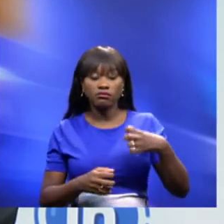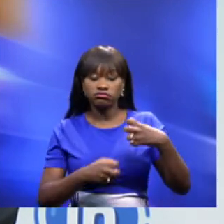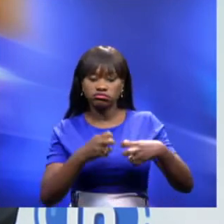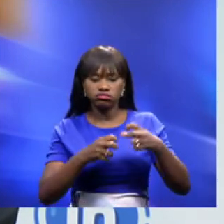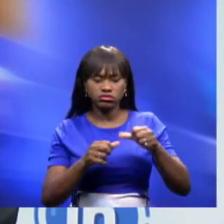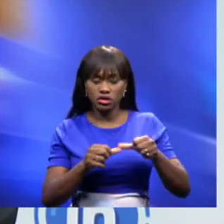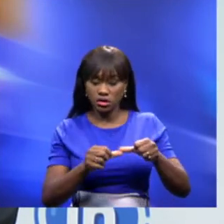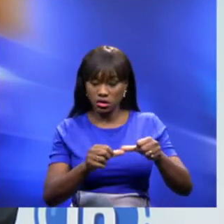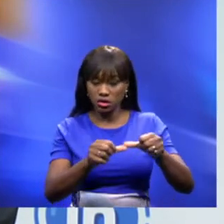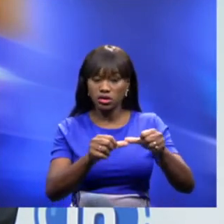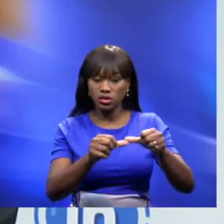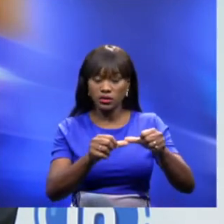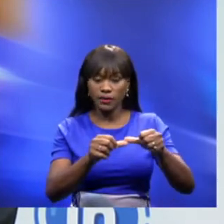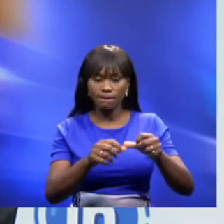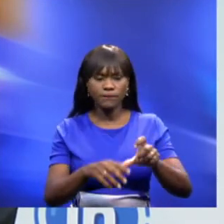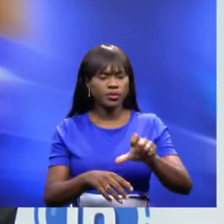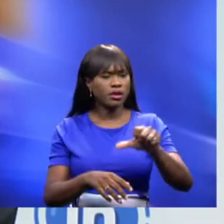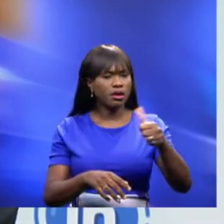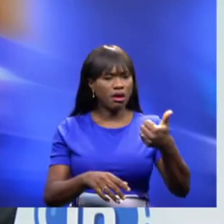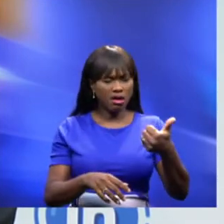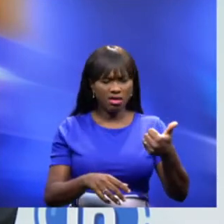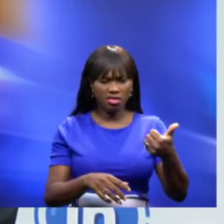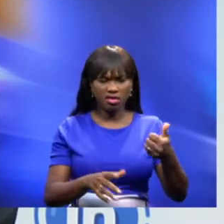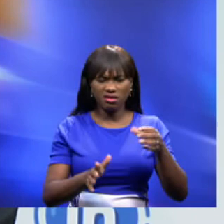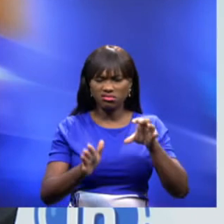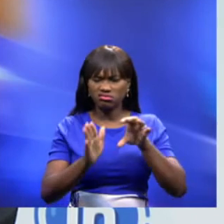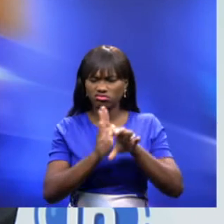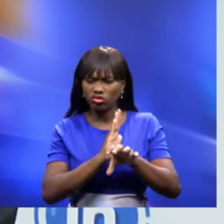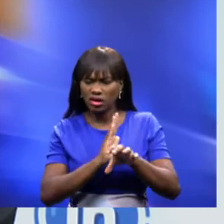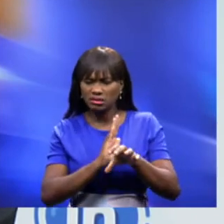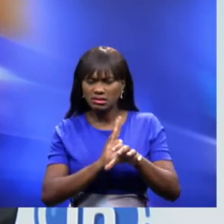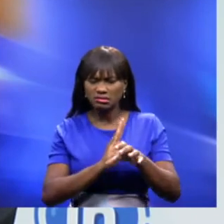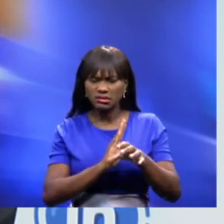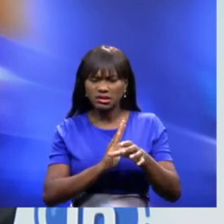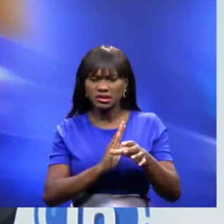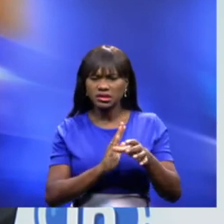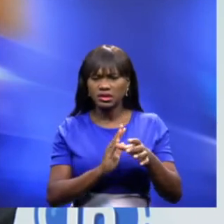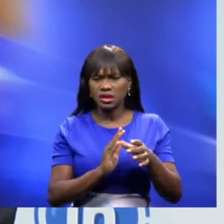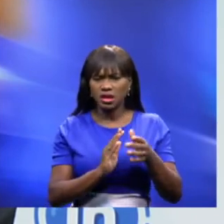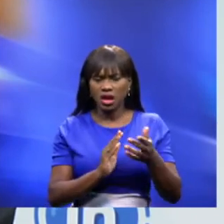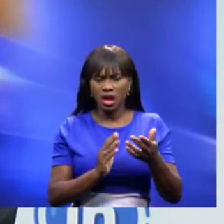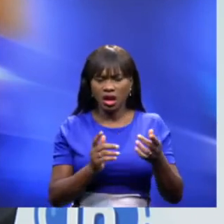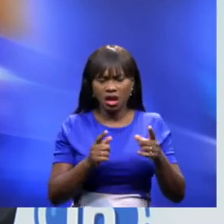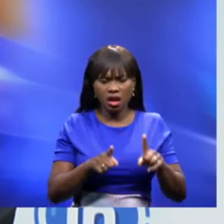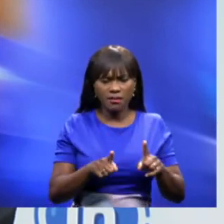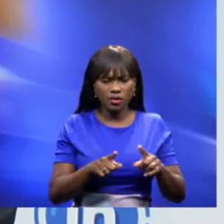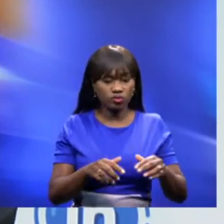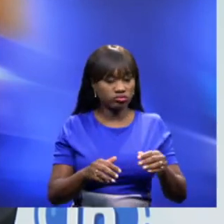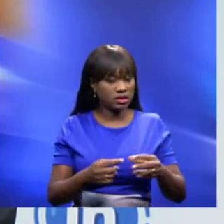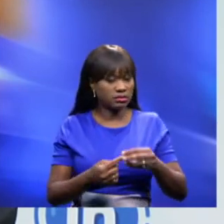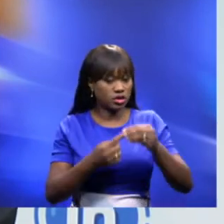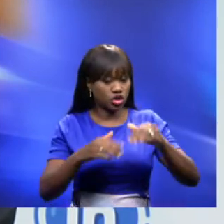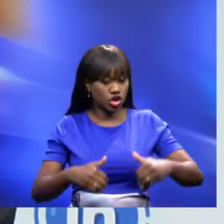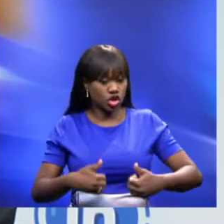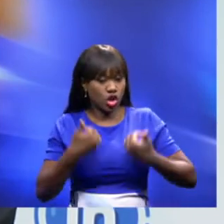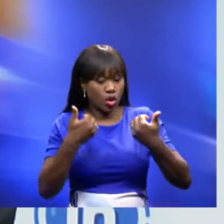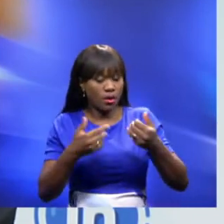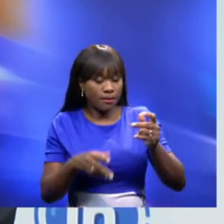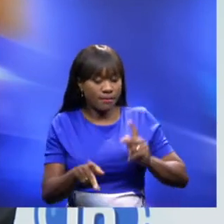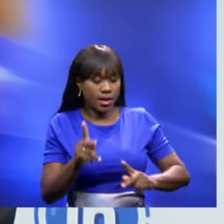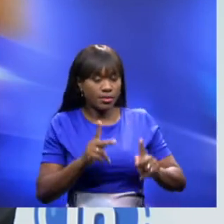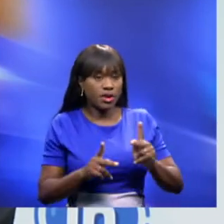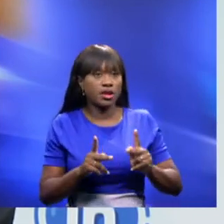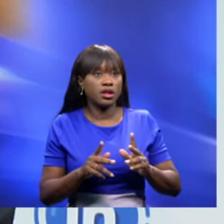on the rise. Another trend that is coming, especially among the young people. You have a situation